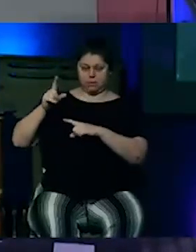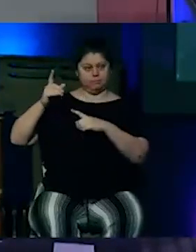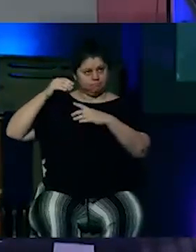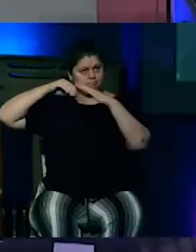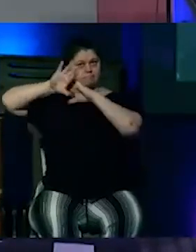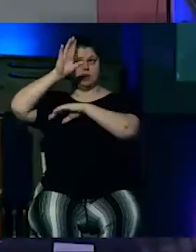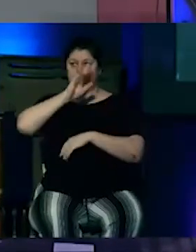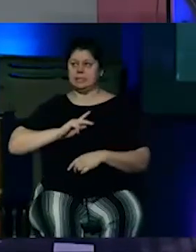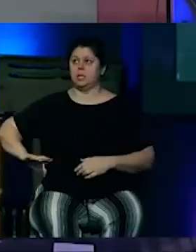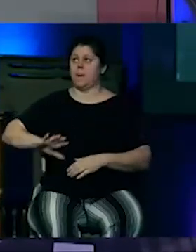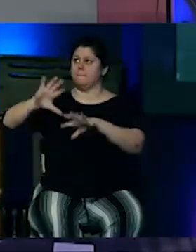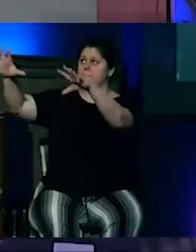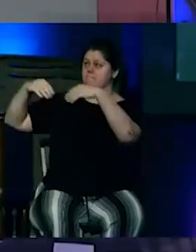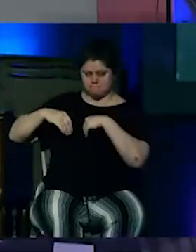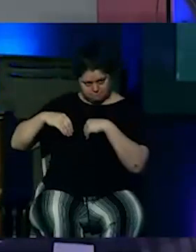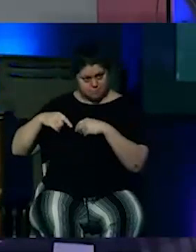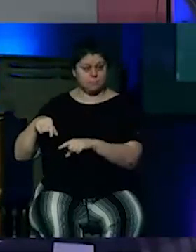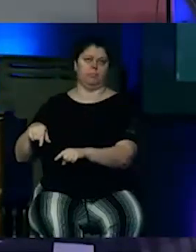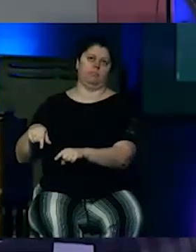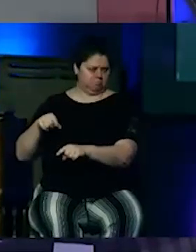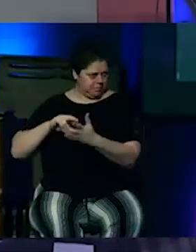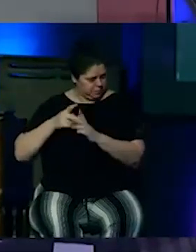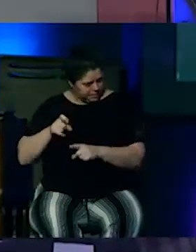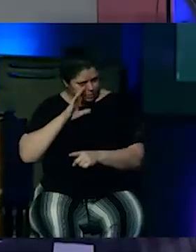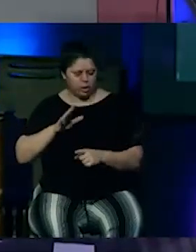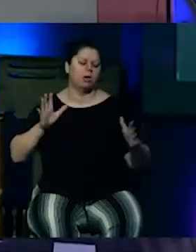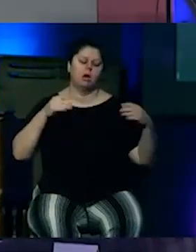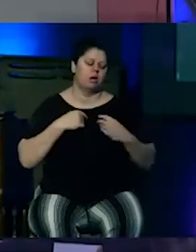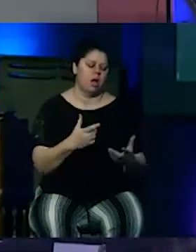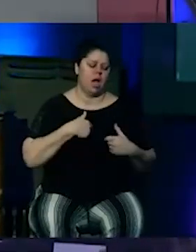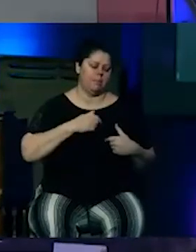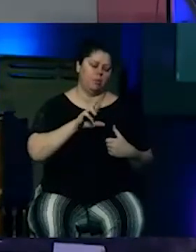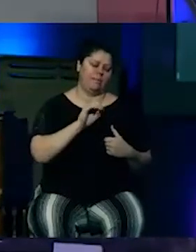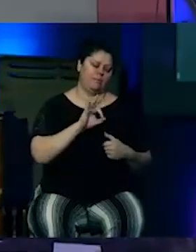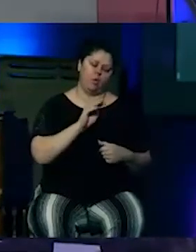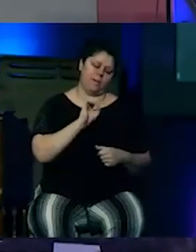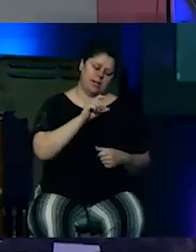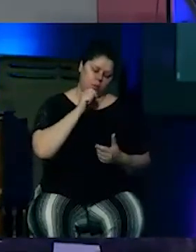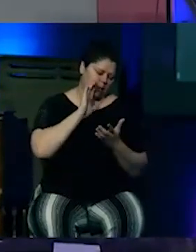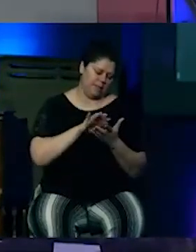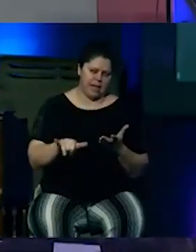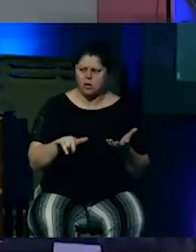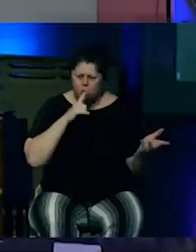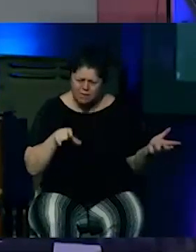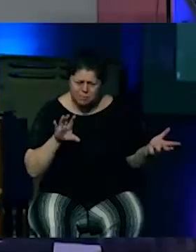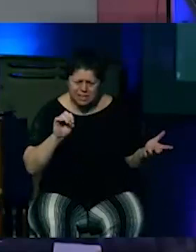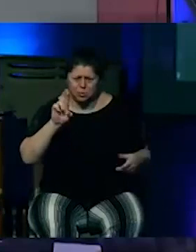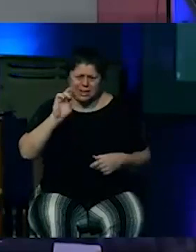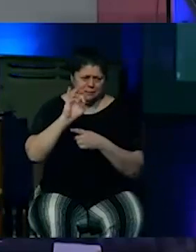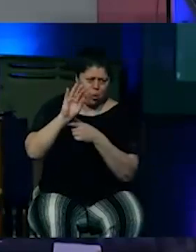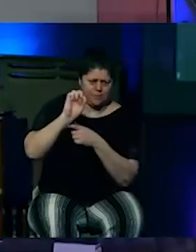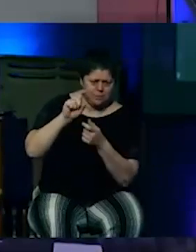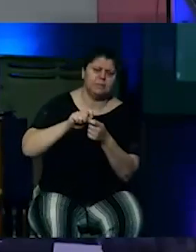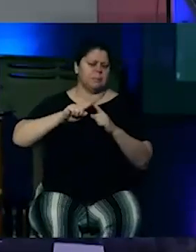kingdom of God. Now, I'm really Reformed, and I don't believe that. So, but you don't have to be Reformed to believe that, to not believe that either, but I'm just like, that was the comfort